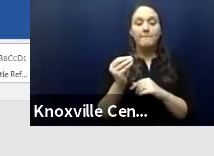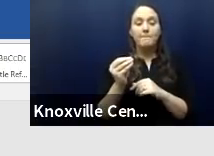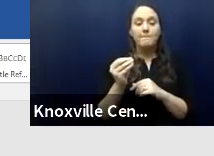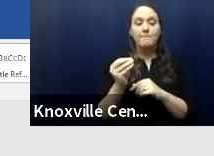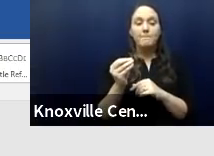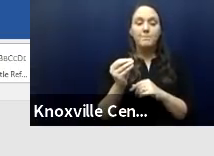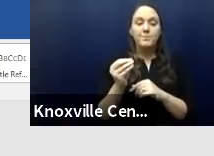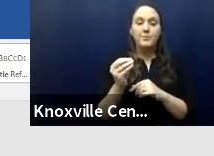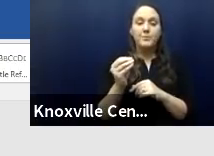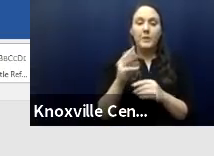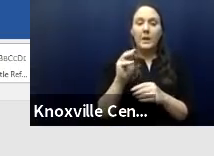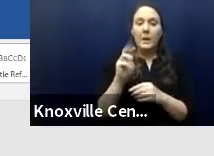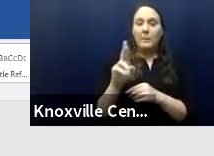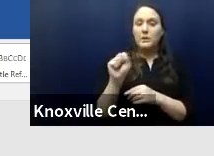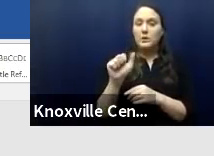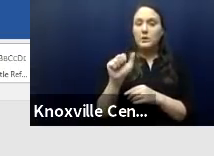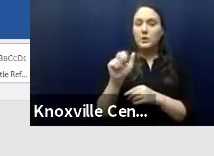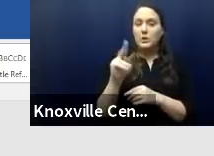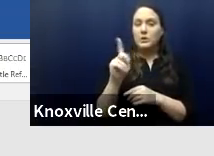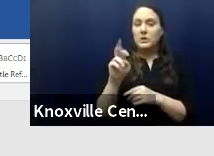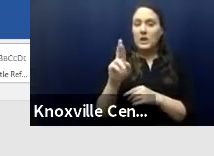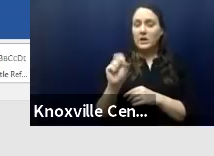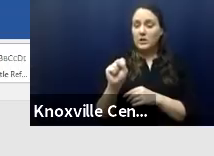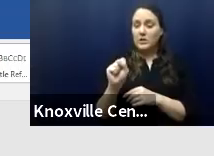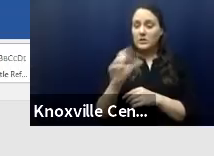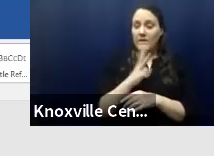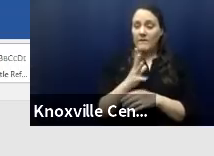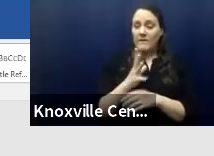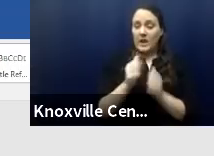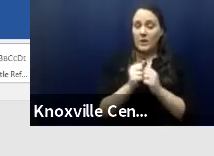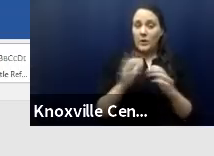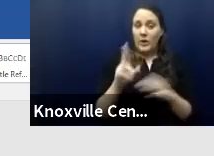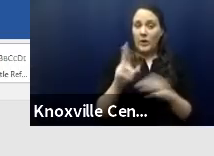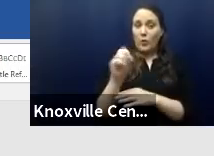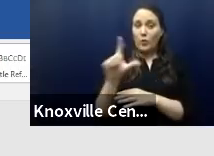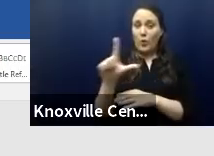Mr. Sanders, is that okay without a roll call vote?